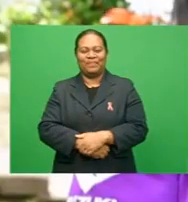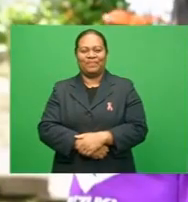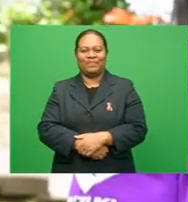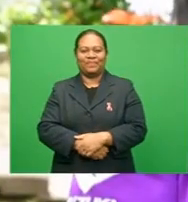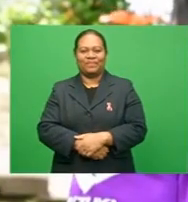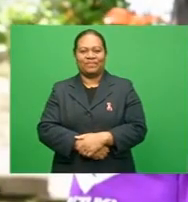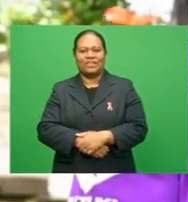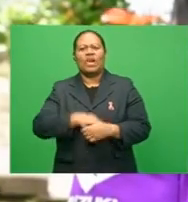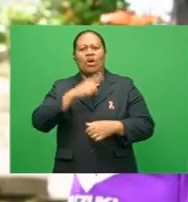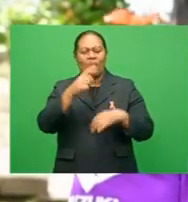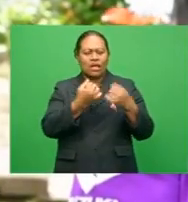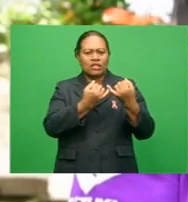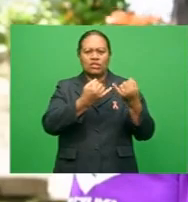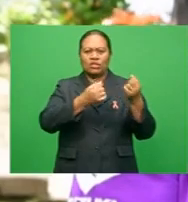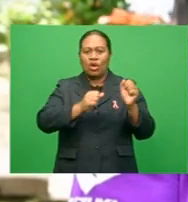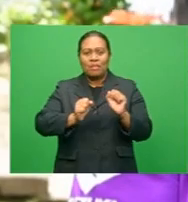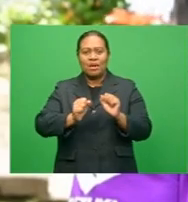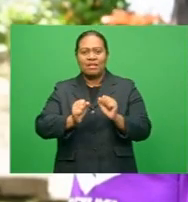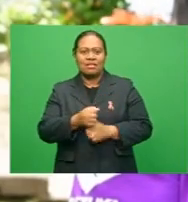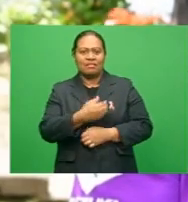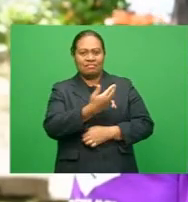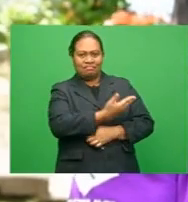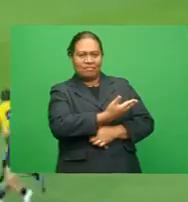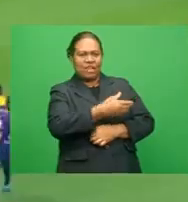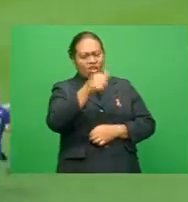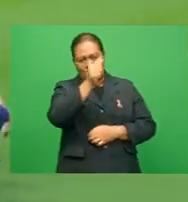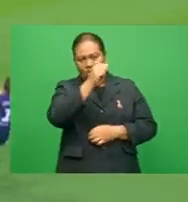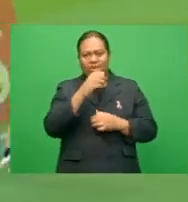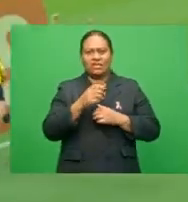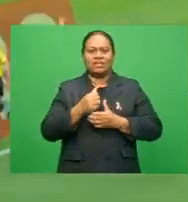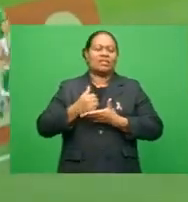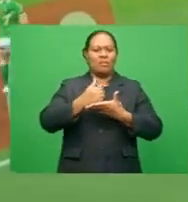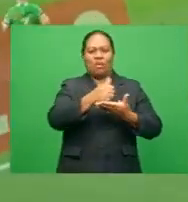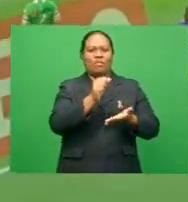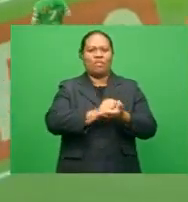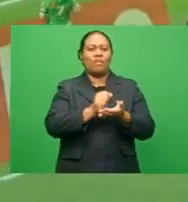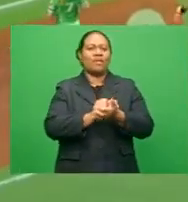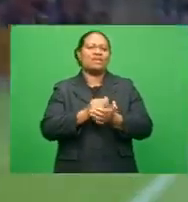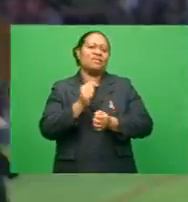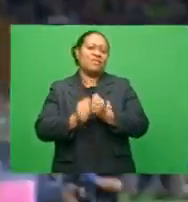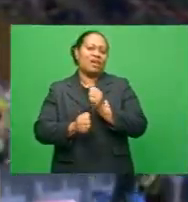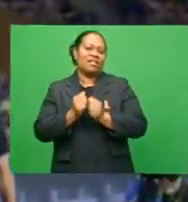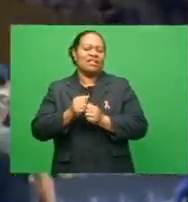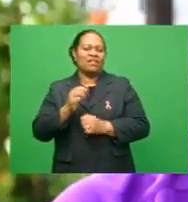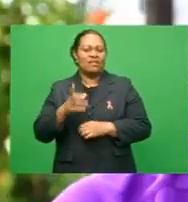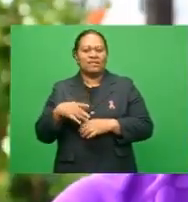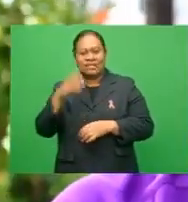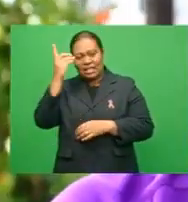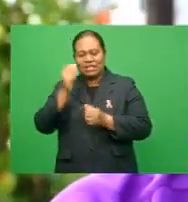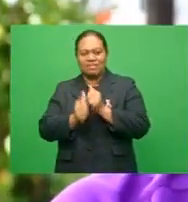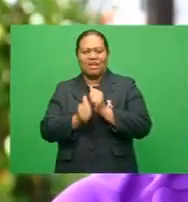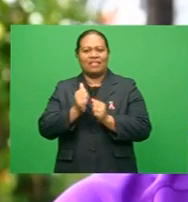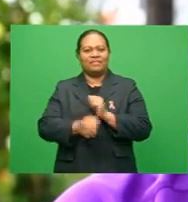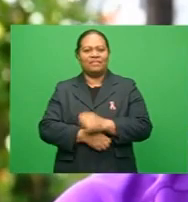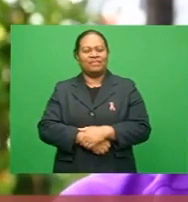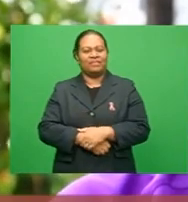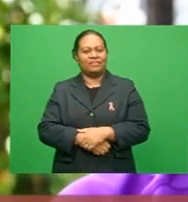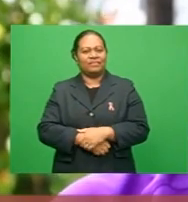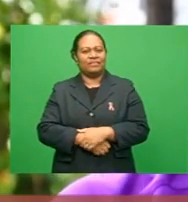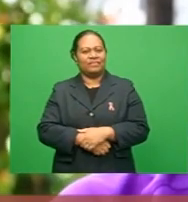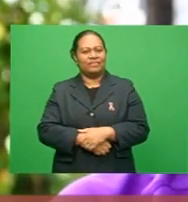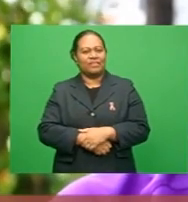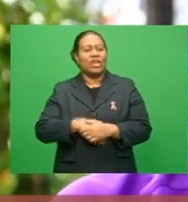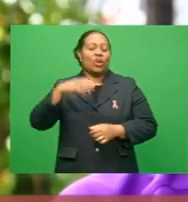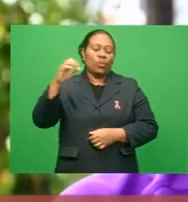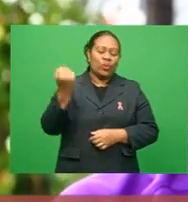One of the Storm winger's biggest fans is his dad's elder brother, who has one simple message for Vunivalu. Remember, boy, win